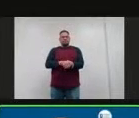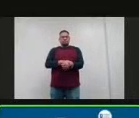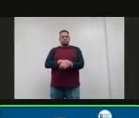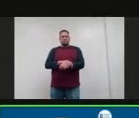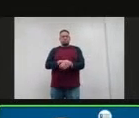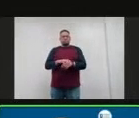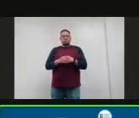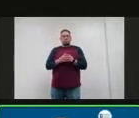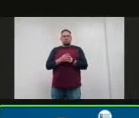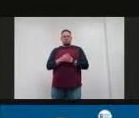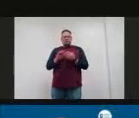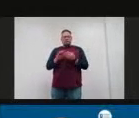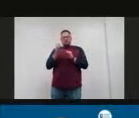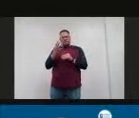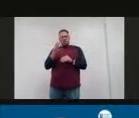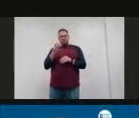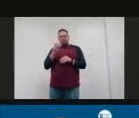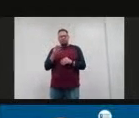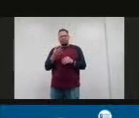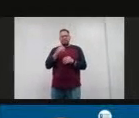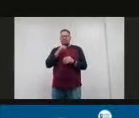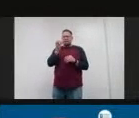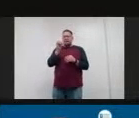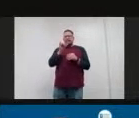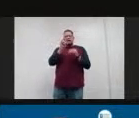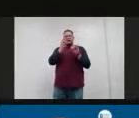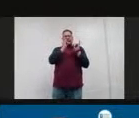On number 4? Yeah, instead of like the individual.